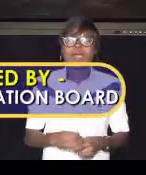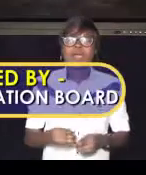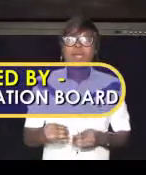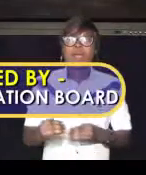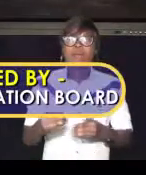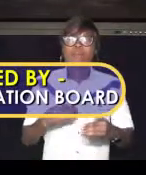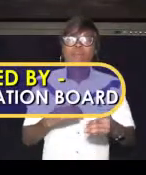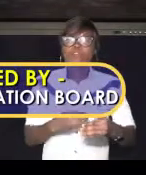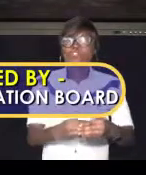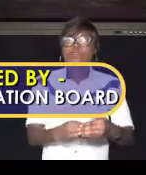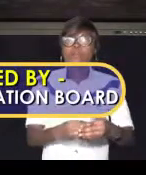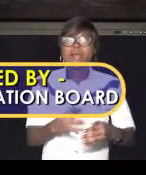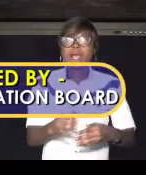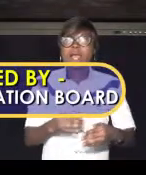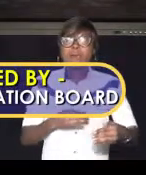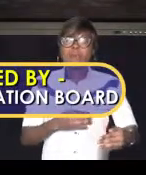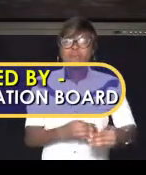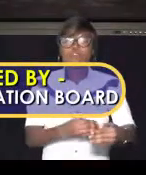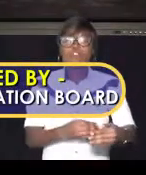Approach.